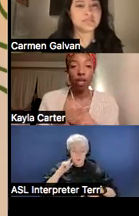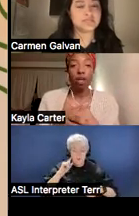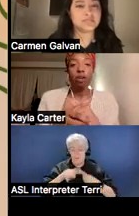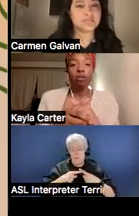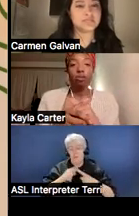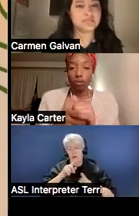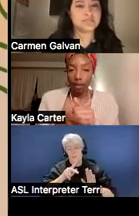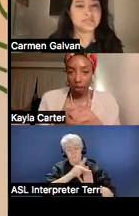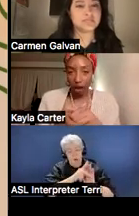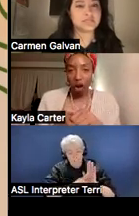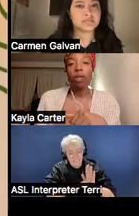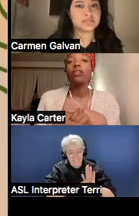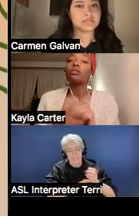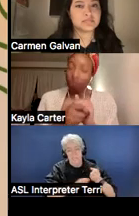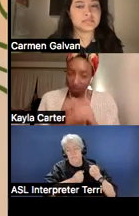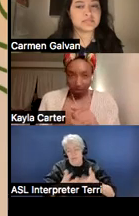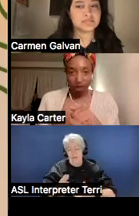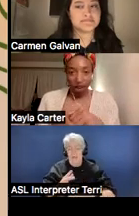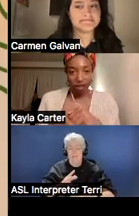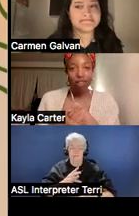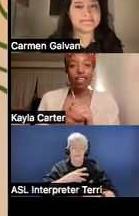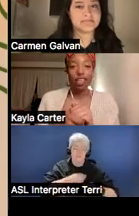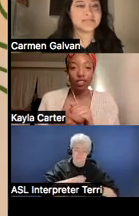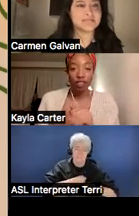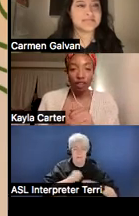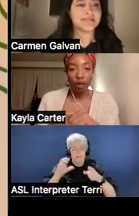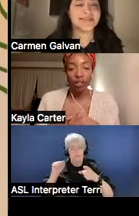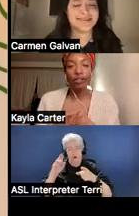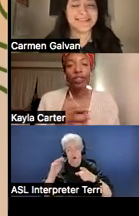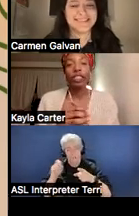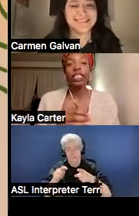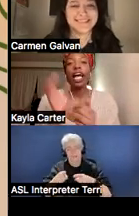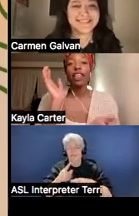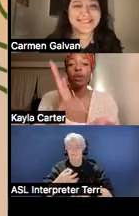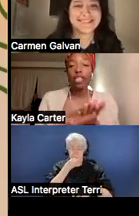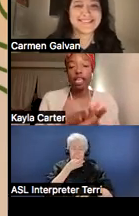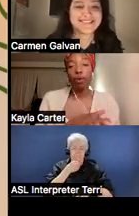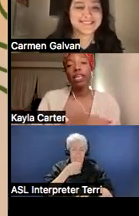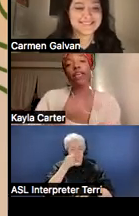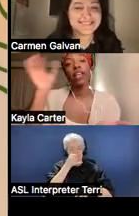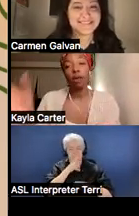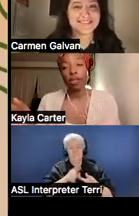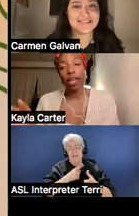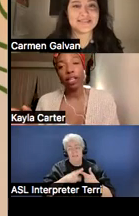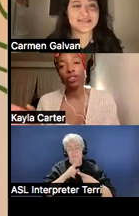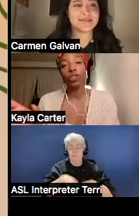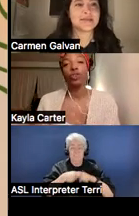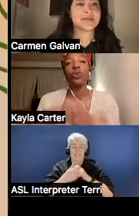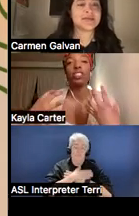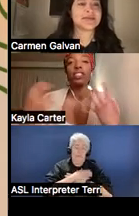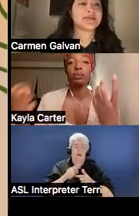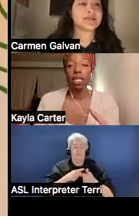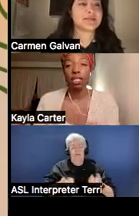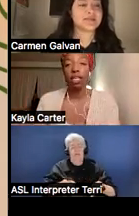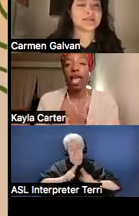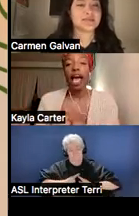grief, given by Carmen, you're very, very lucky. It's very, very wonderful. And then we'll take a break, and then I will get into what